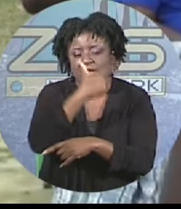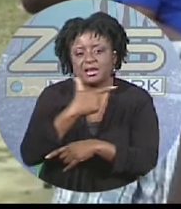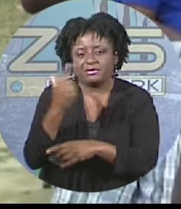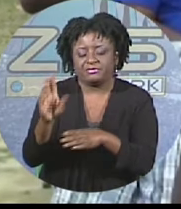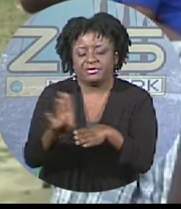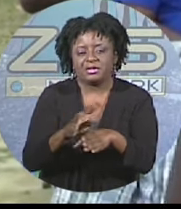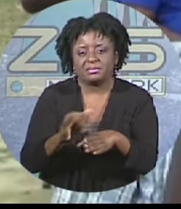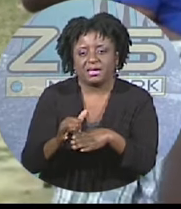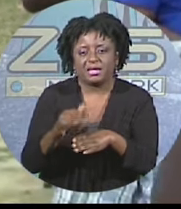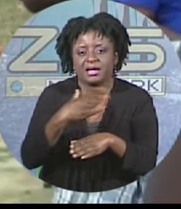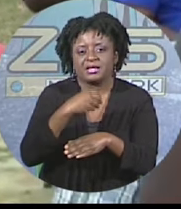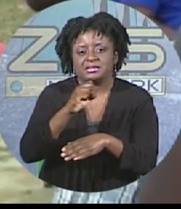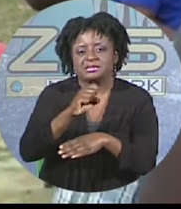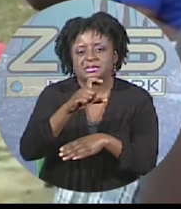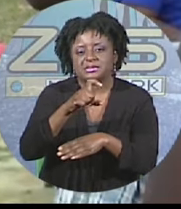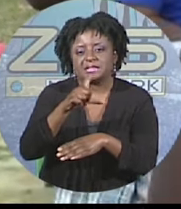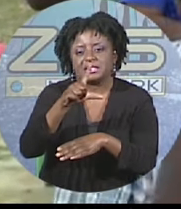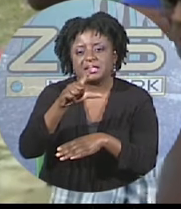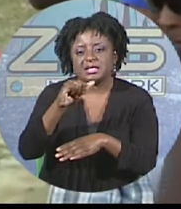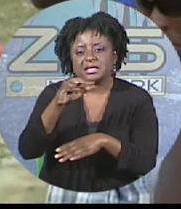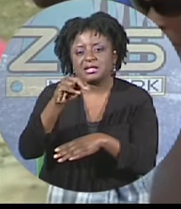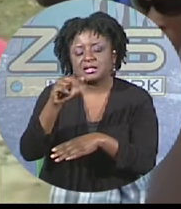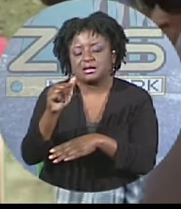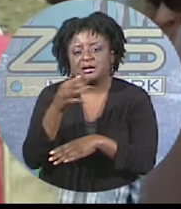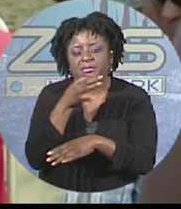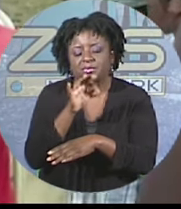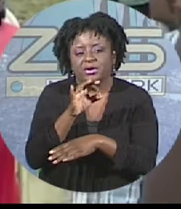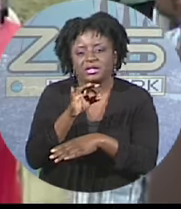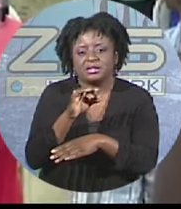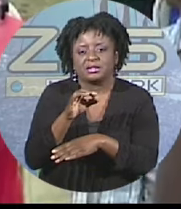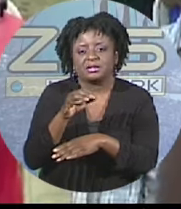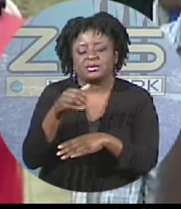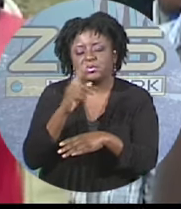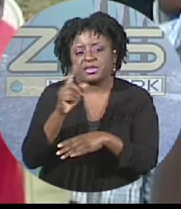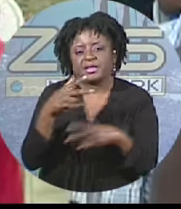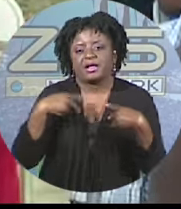later this evening. Reporting from Landrail Point, Crooked Island, I'm Altavis Munnings, ZNS Network News.